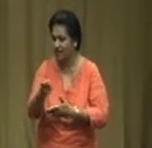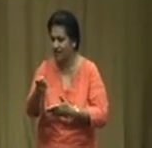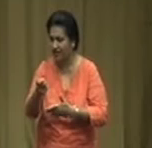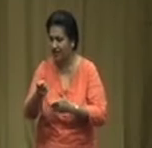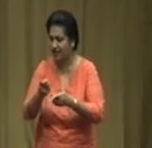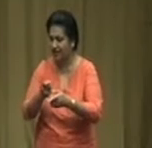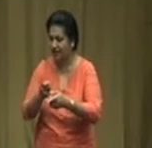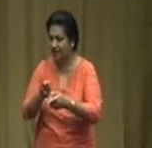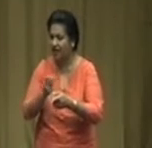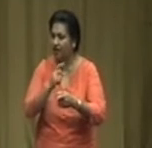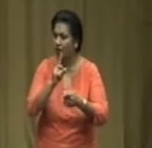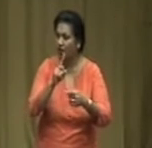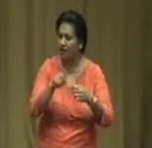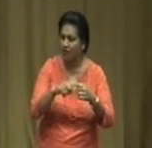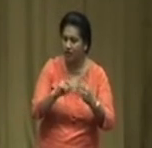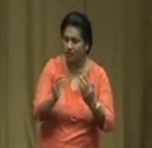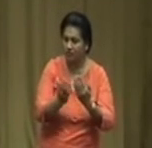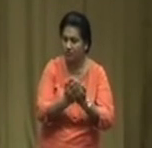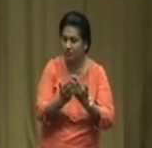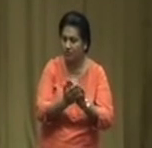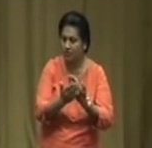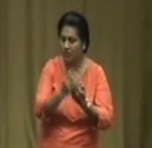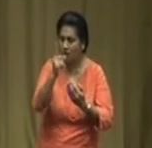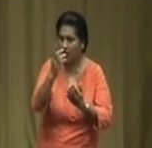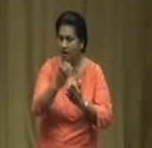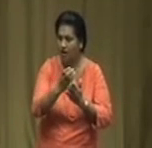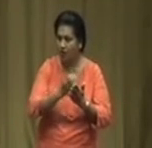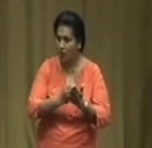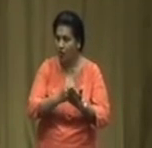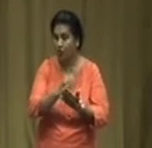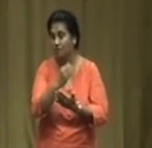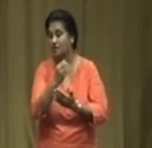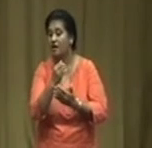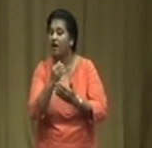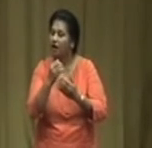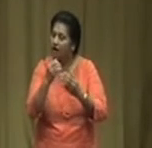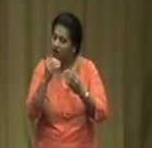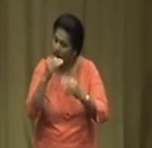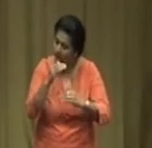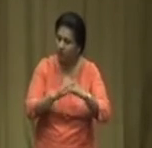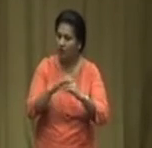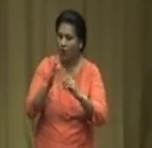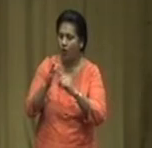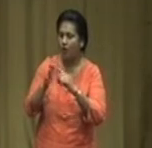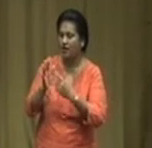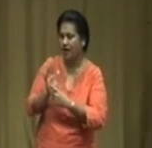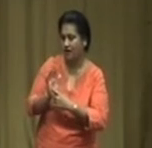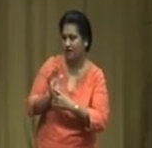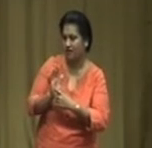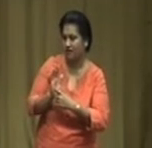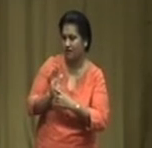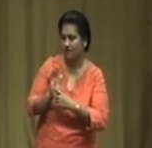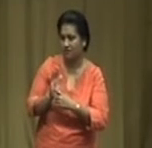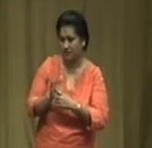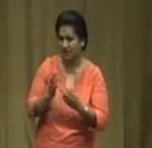What about assembling one course based entirely on OER in a niche area of the University